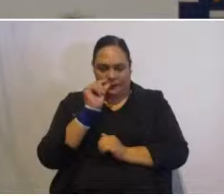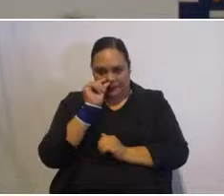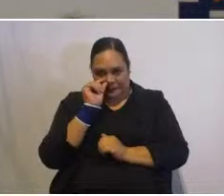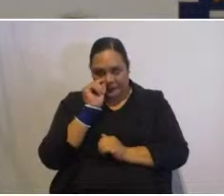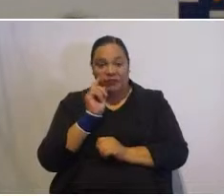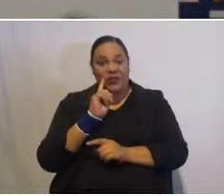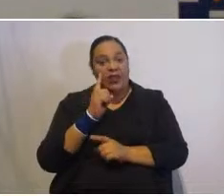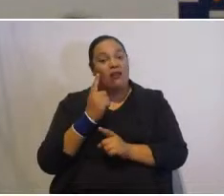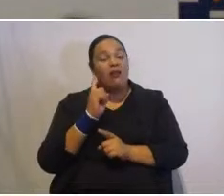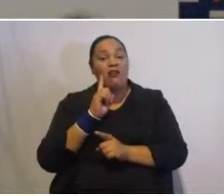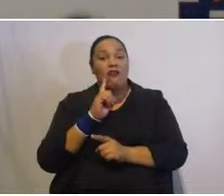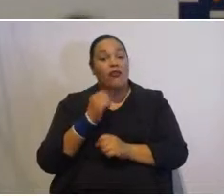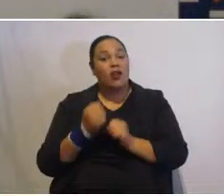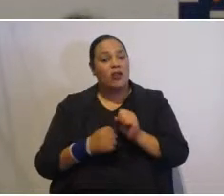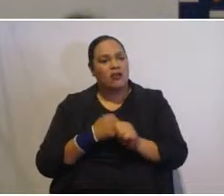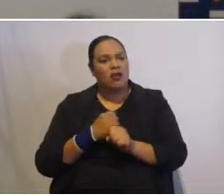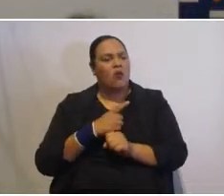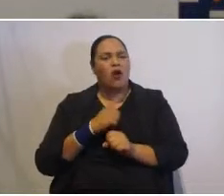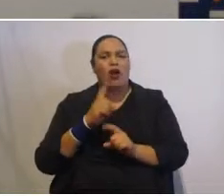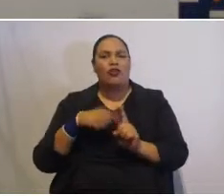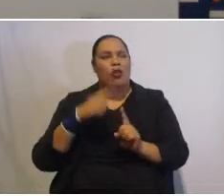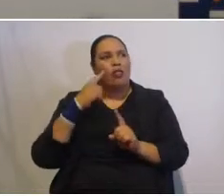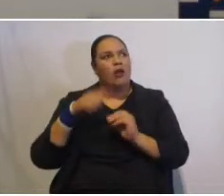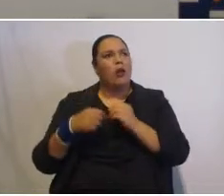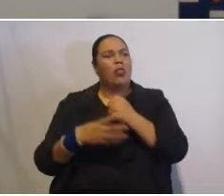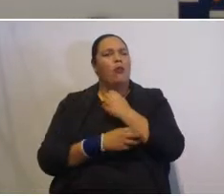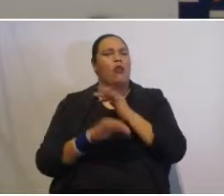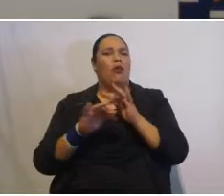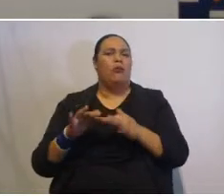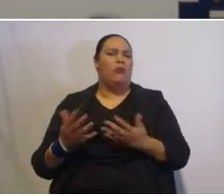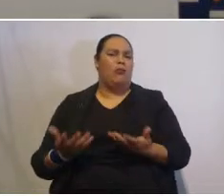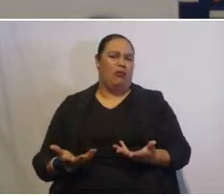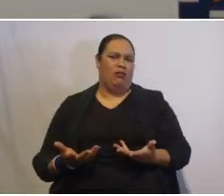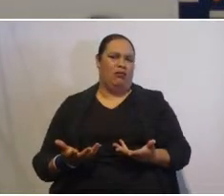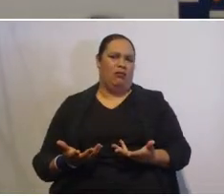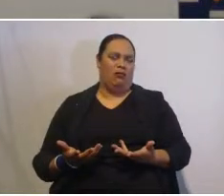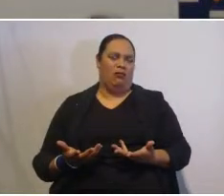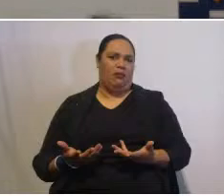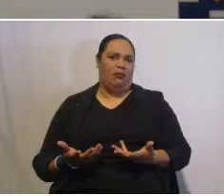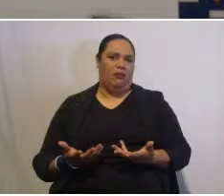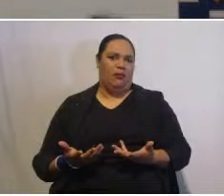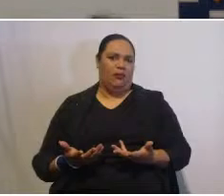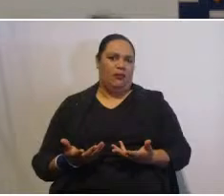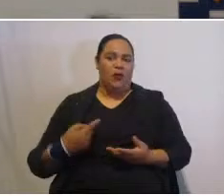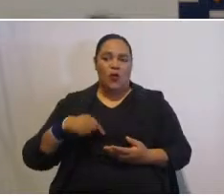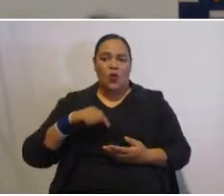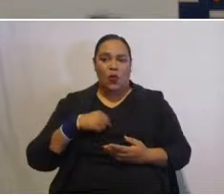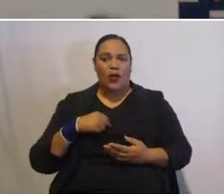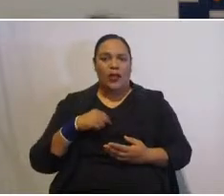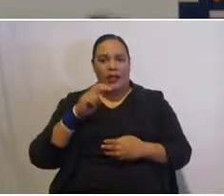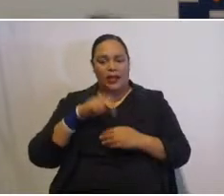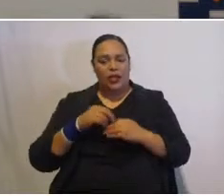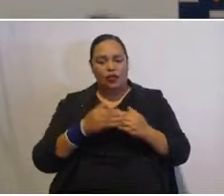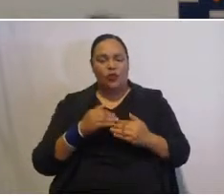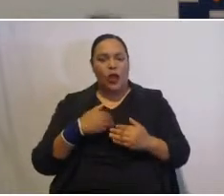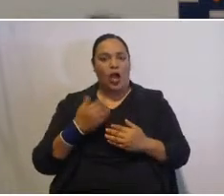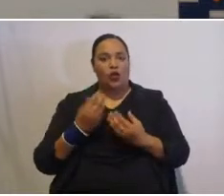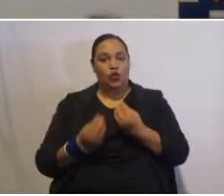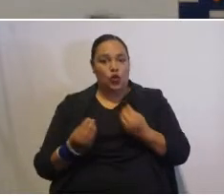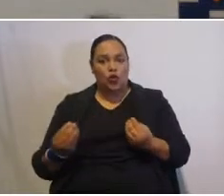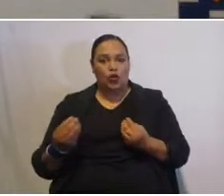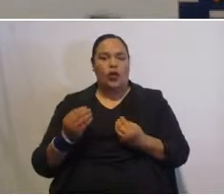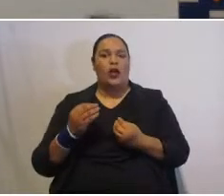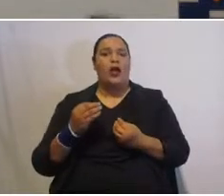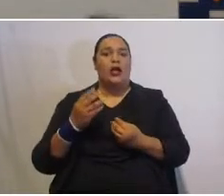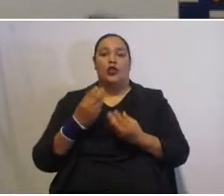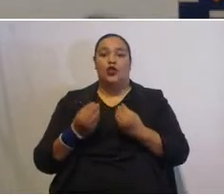Every year, why can't we think about the poorest of the poor? We must look after our children. Our